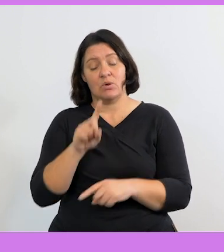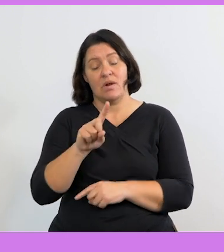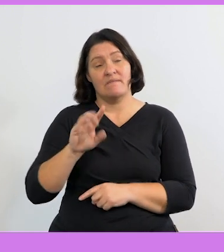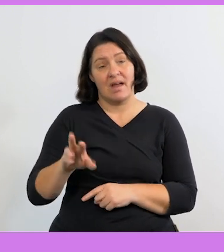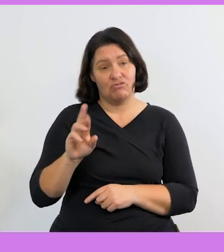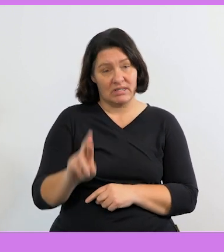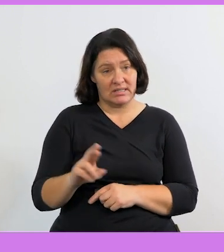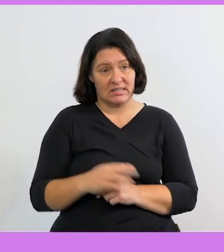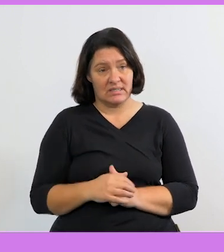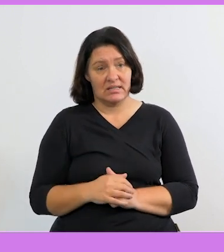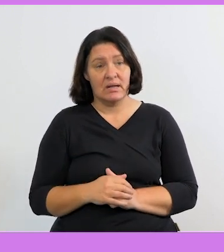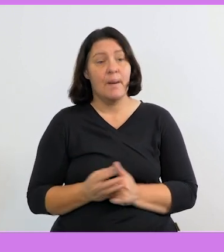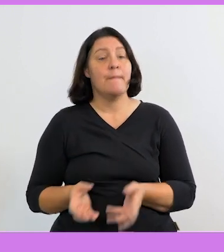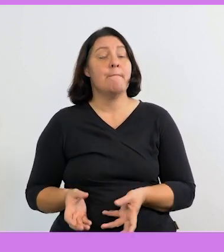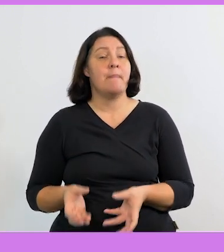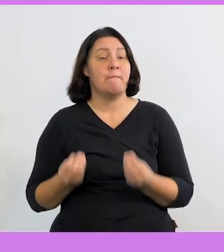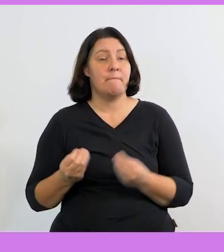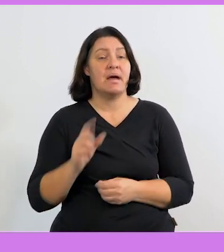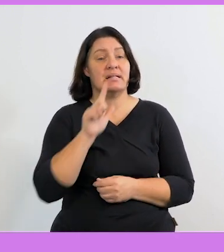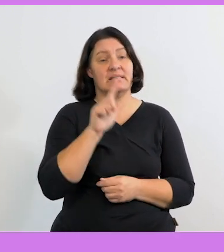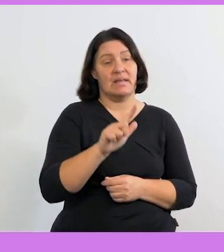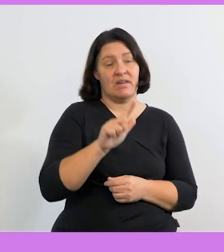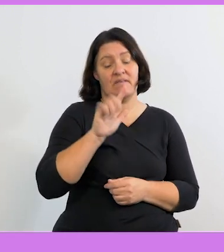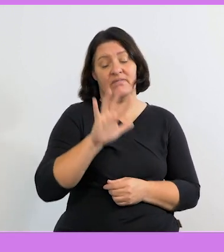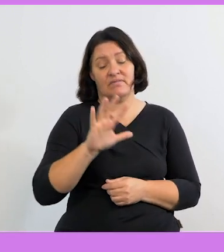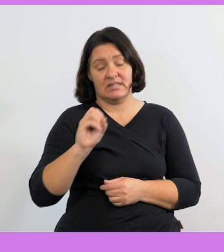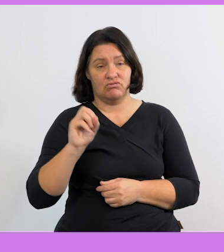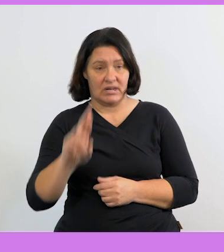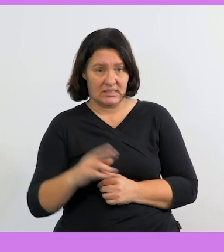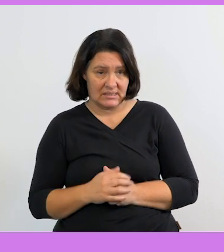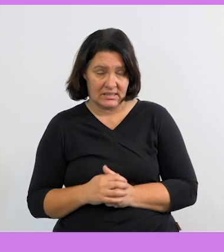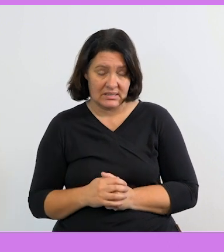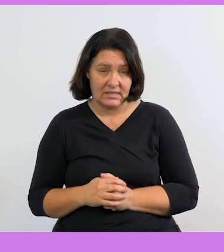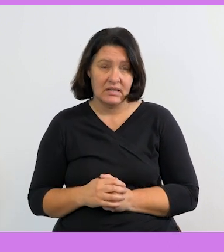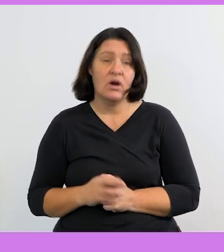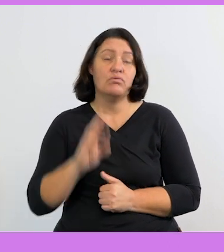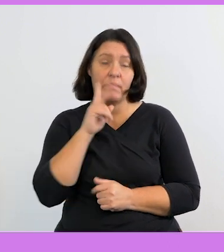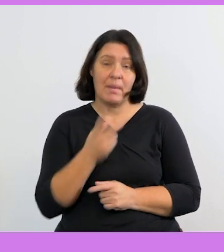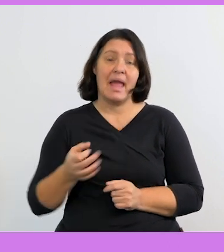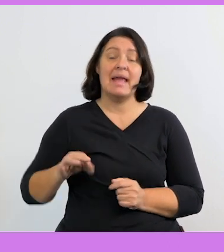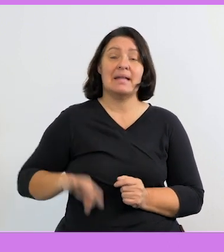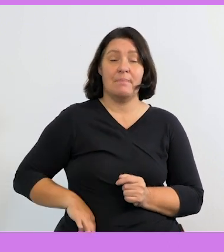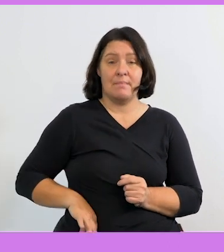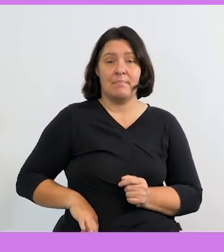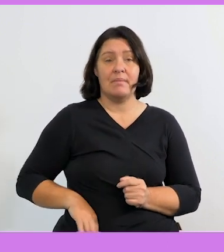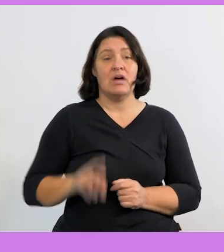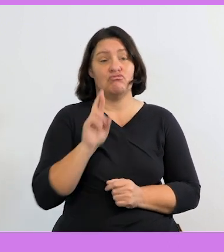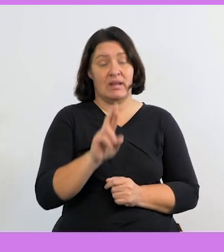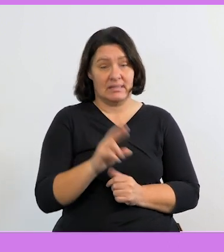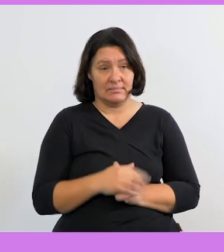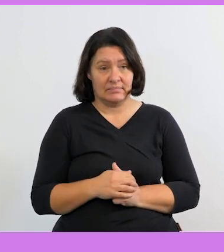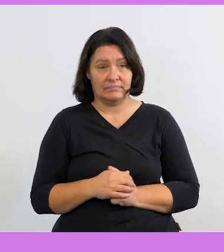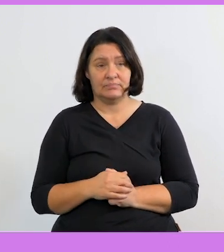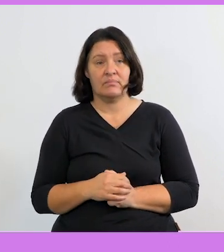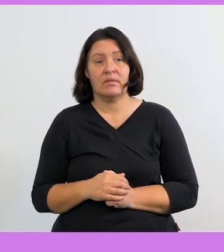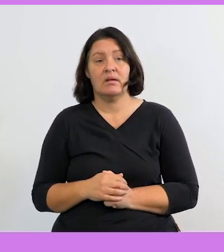by 15 Rand. So that will give me 750 Rand. And remember, the income is indicated in